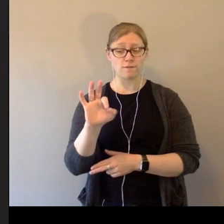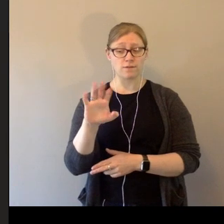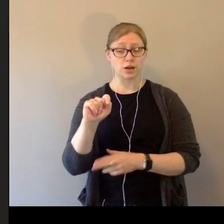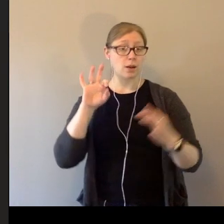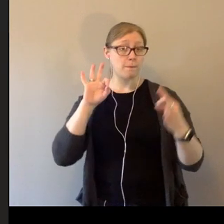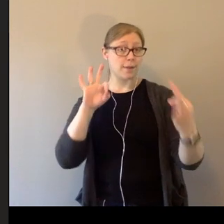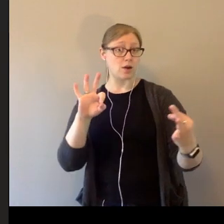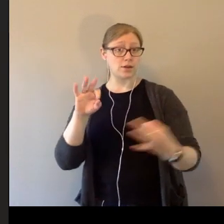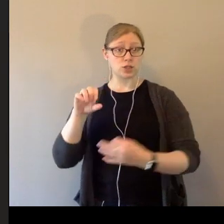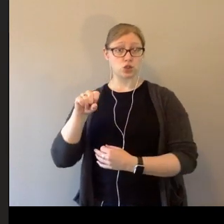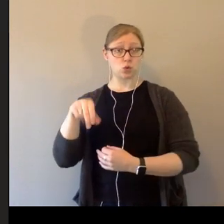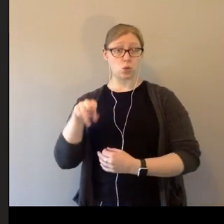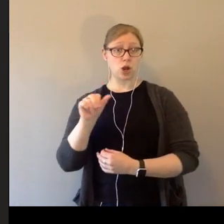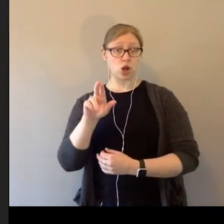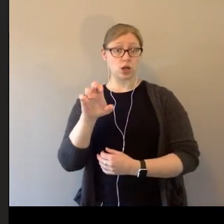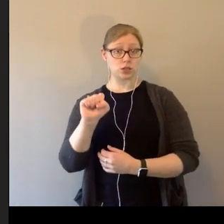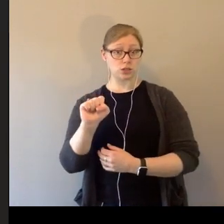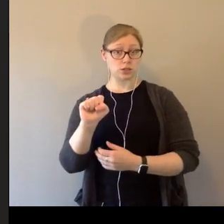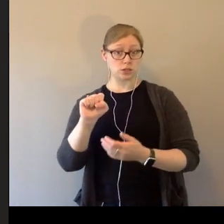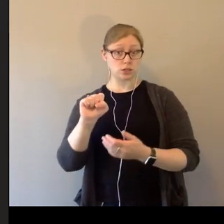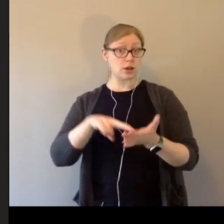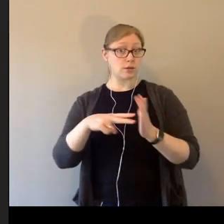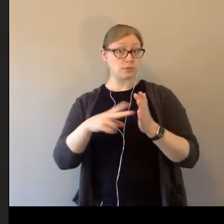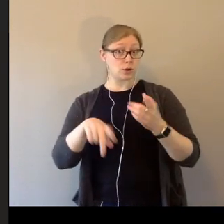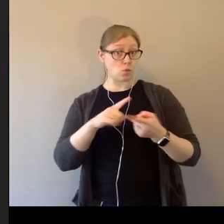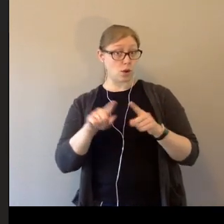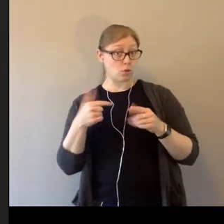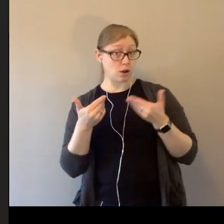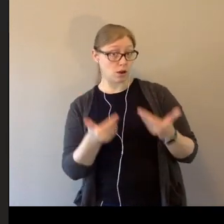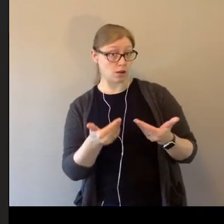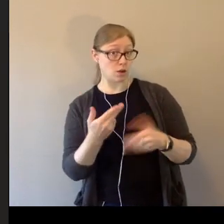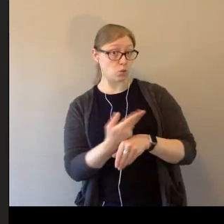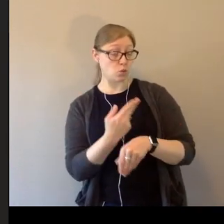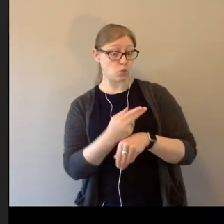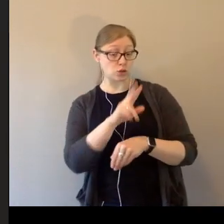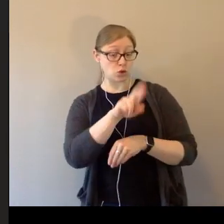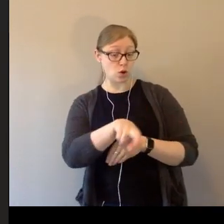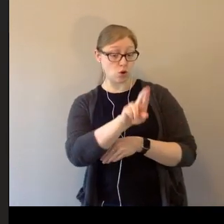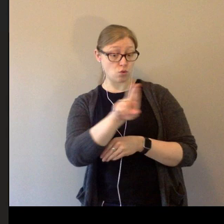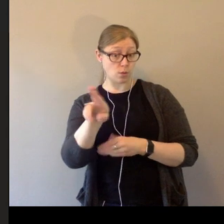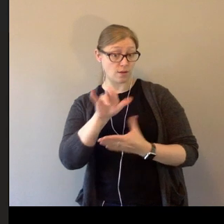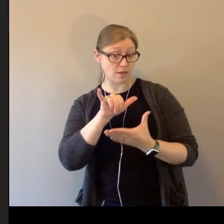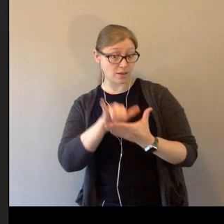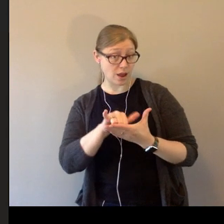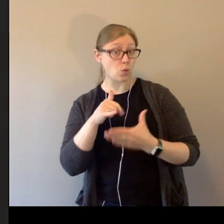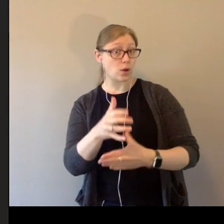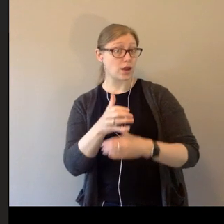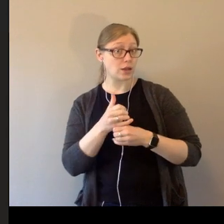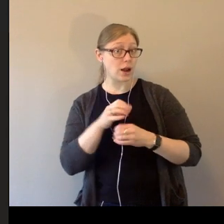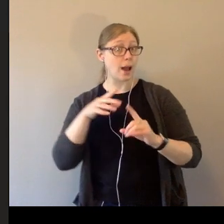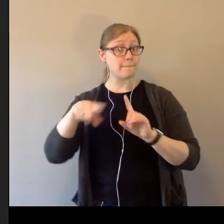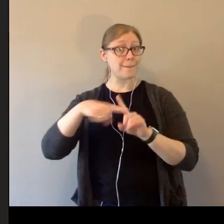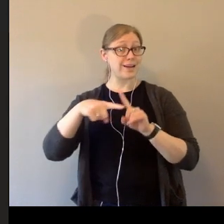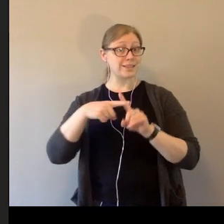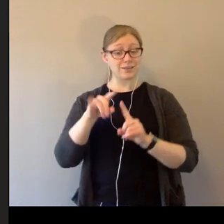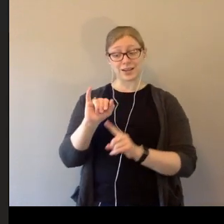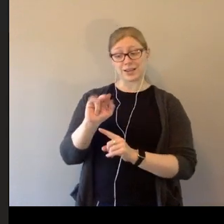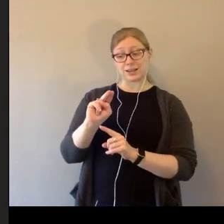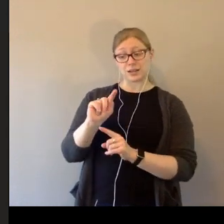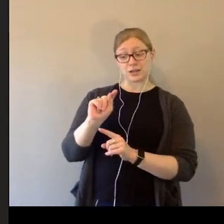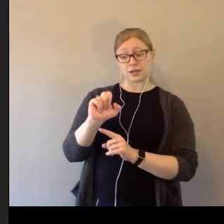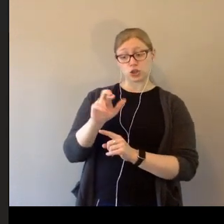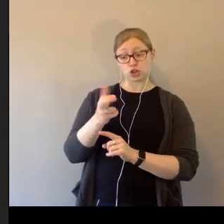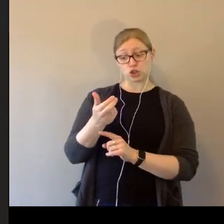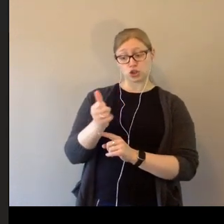root, we get an integer number, a positive integer, a whole number, and so those would be things like